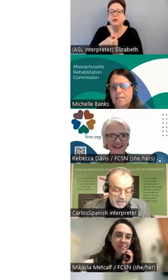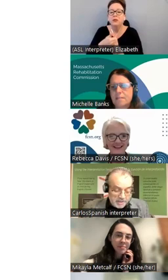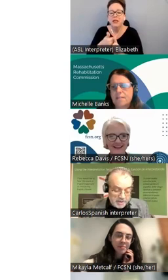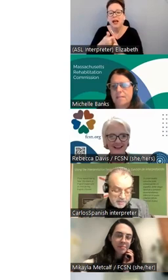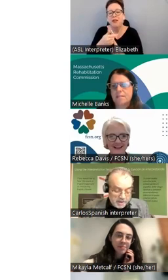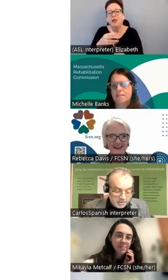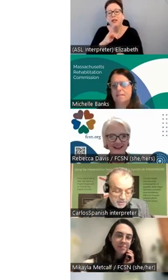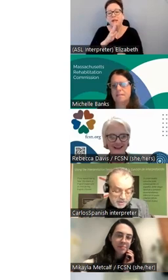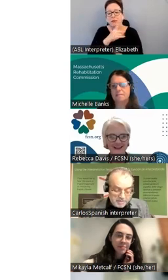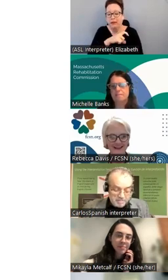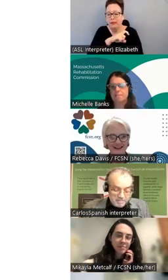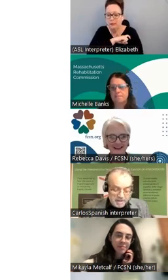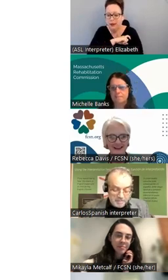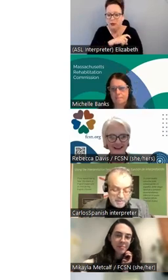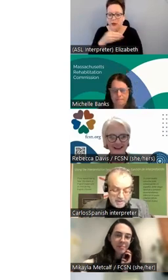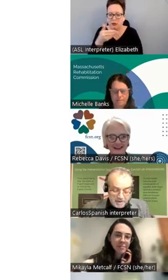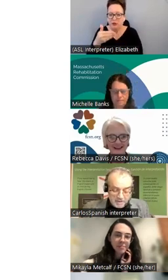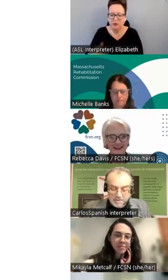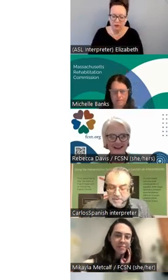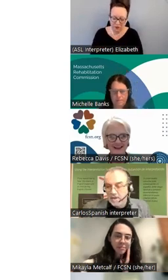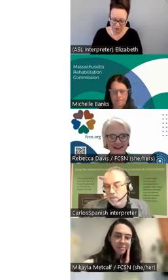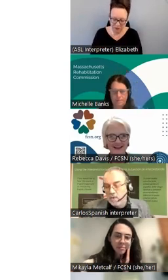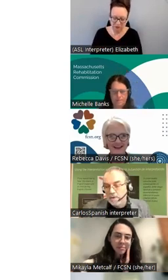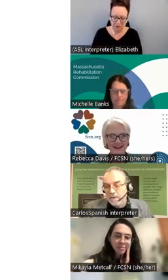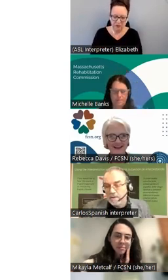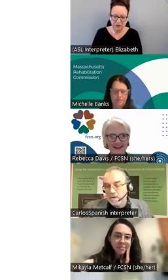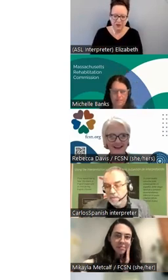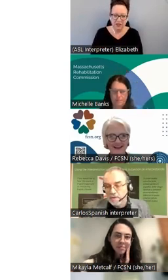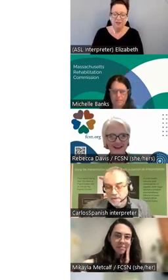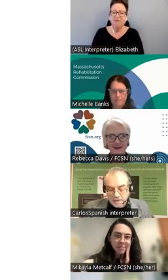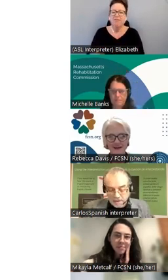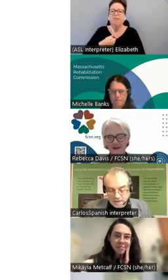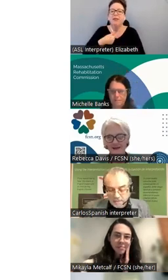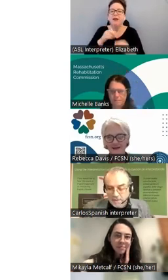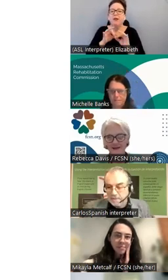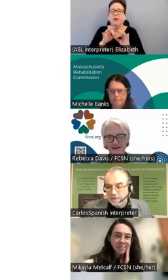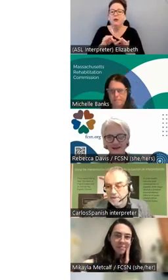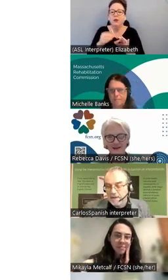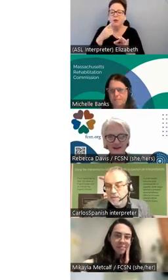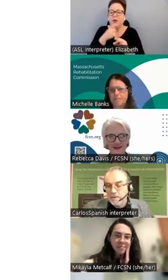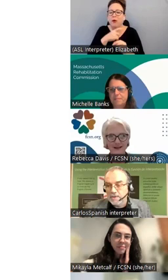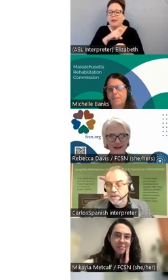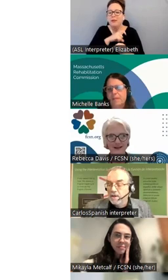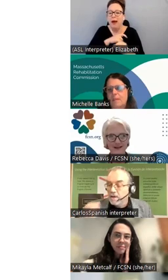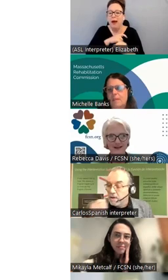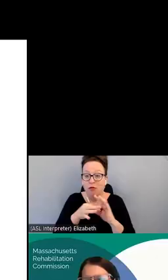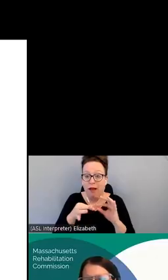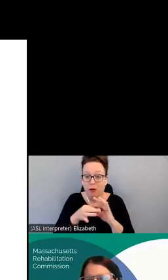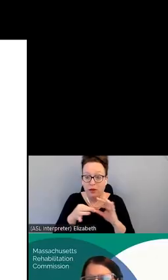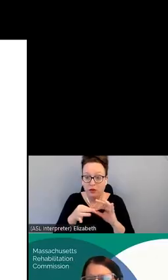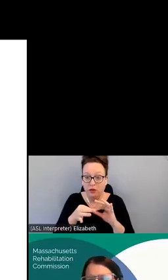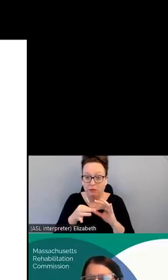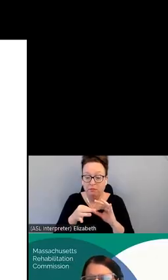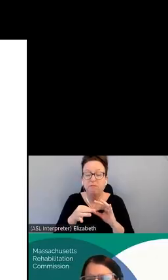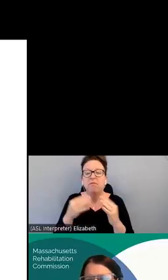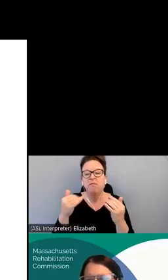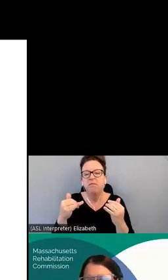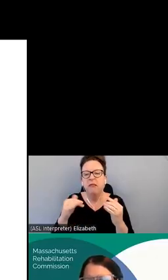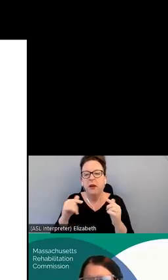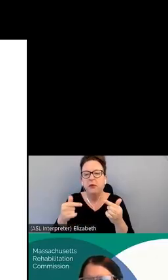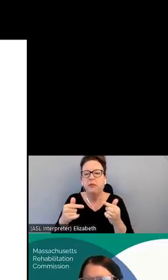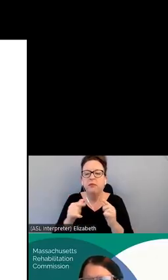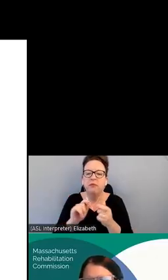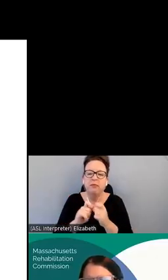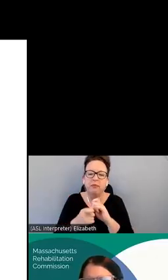Good evening, buenas noches. My name is Carlos. I will be the interpreter for the Spanish language. Yo sería el intérprete de